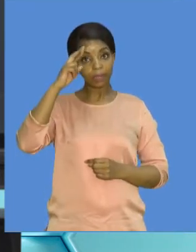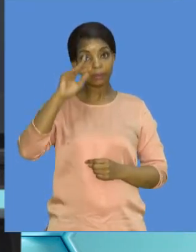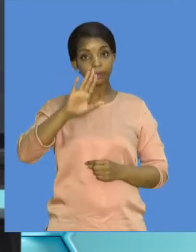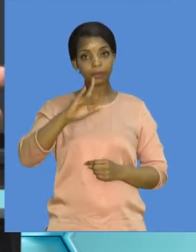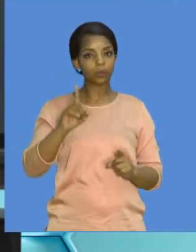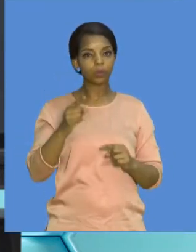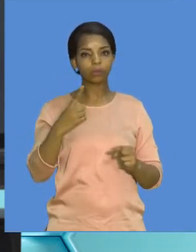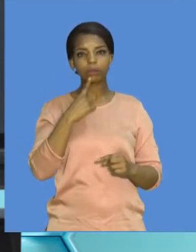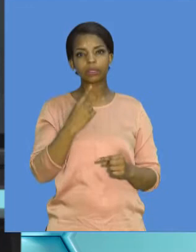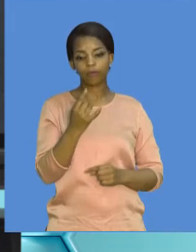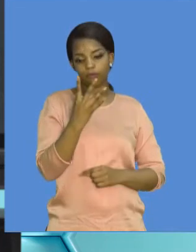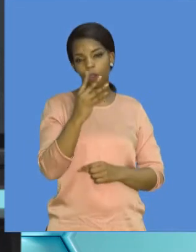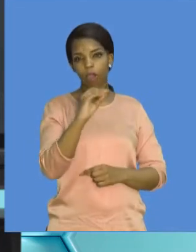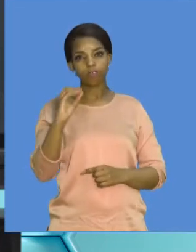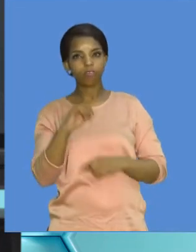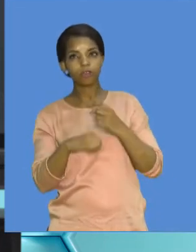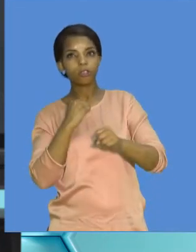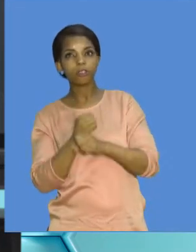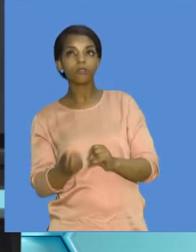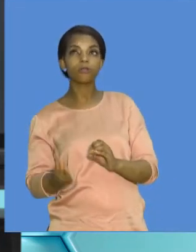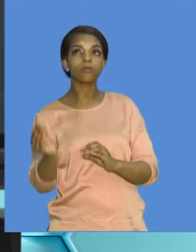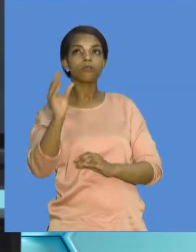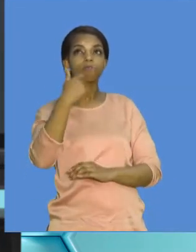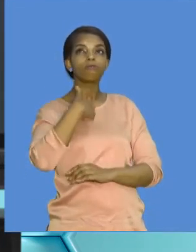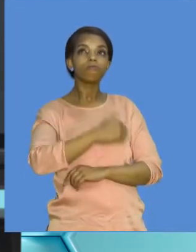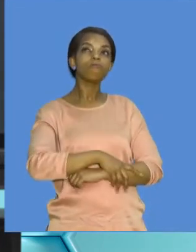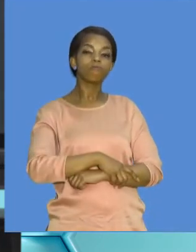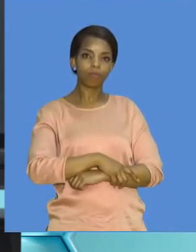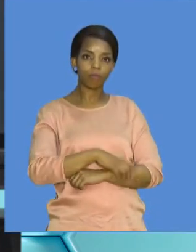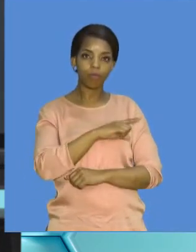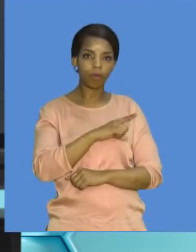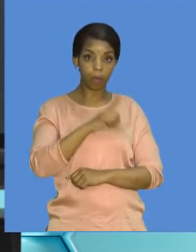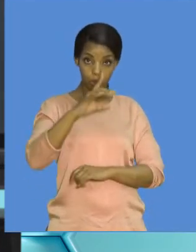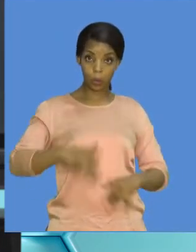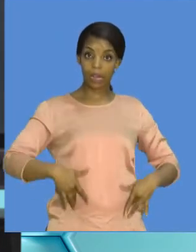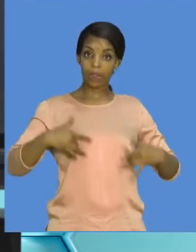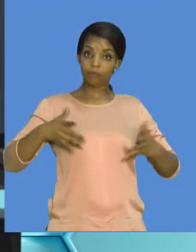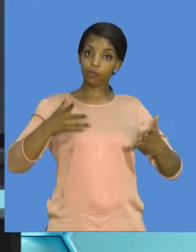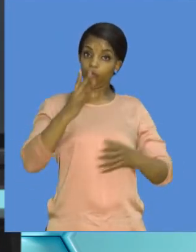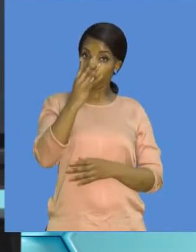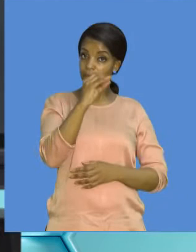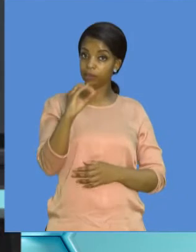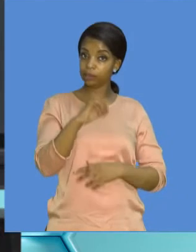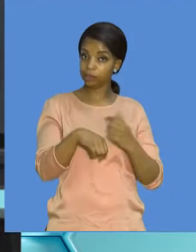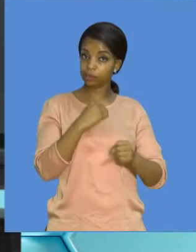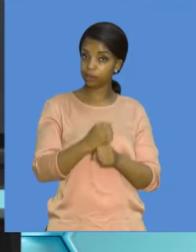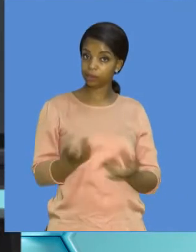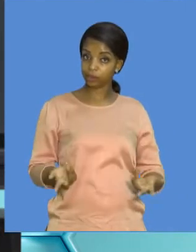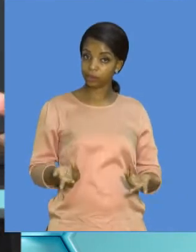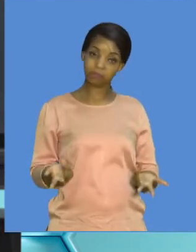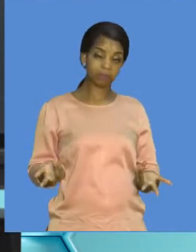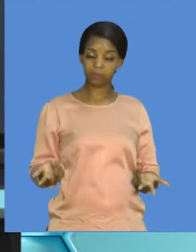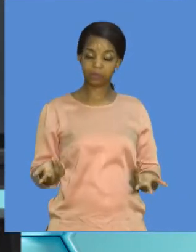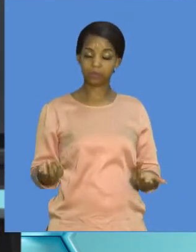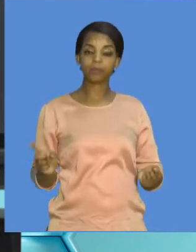100 years. Honestly, then you are not really being that realistic. But if you were to say you want to invest and